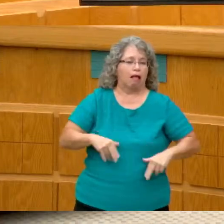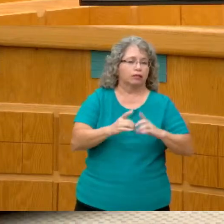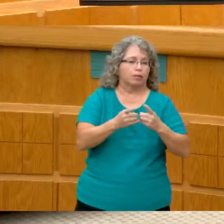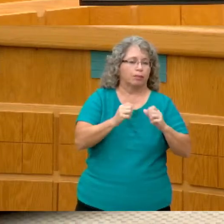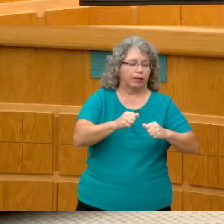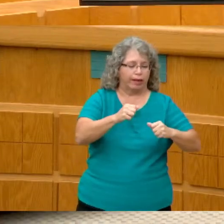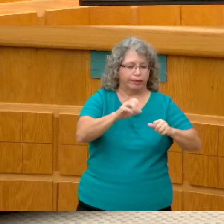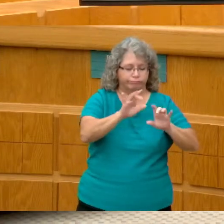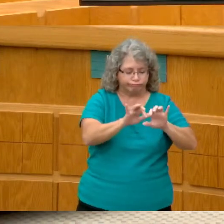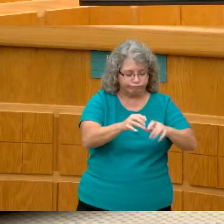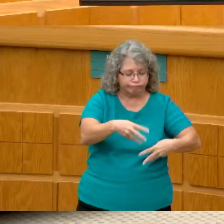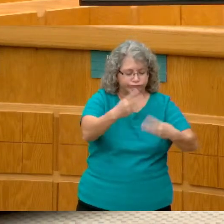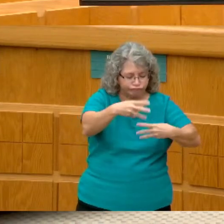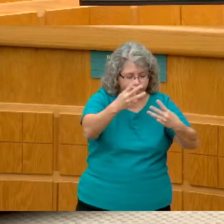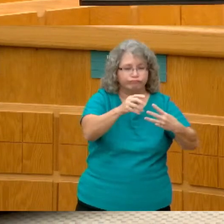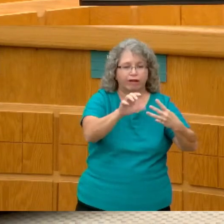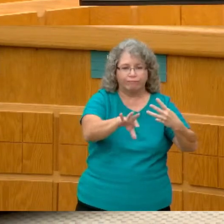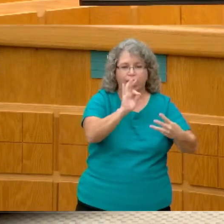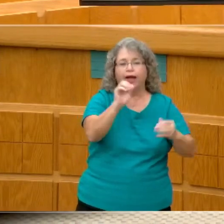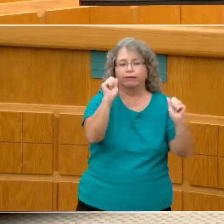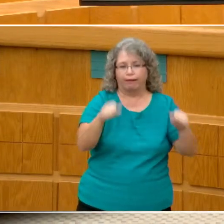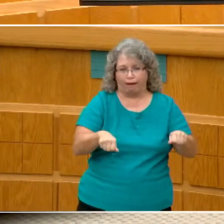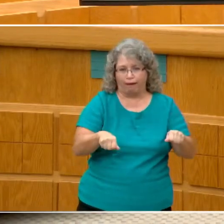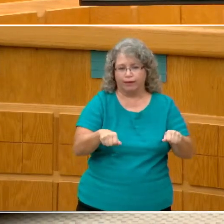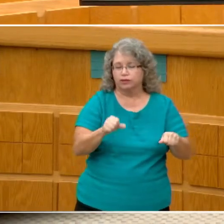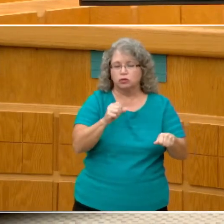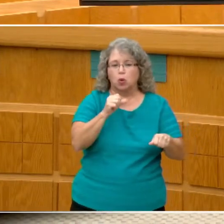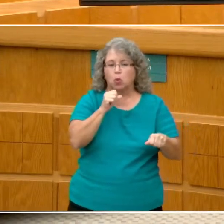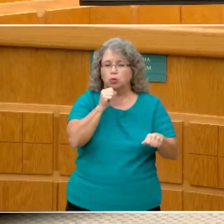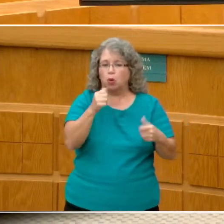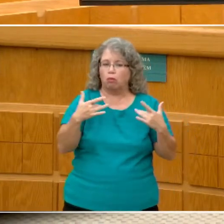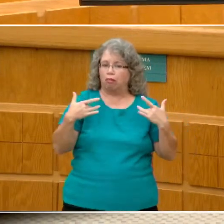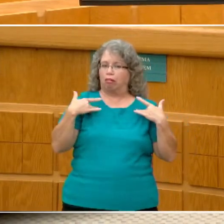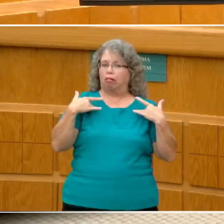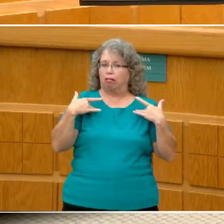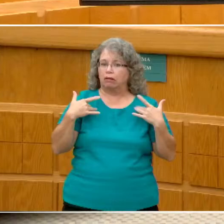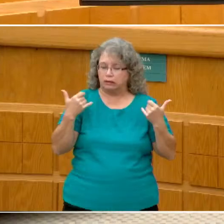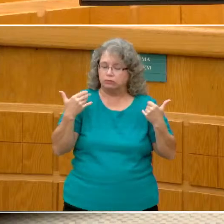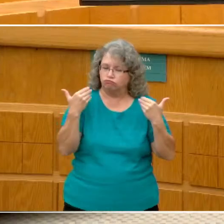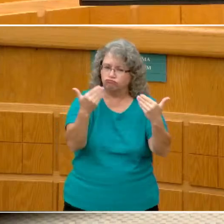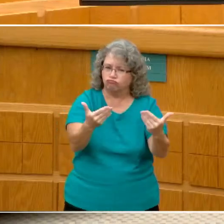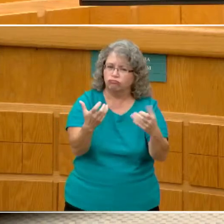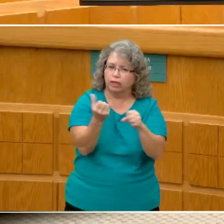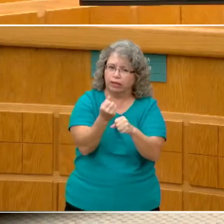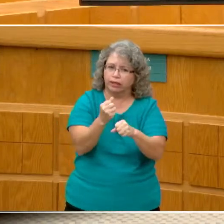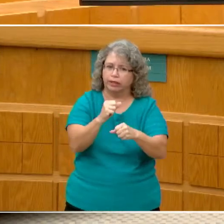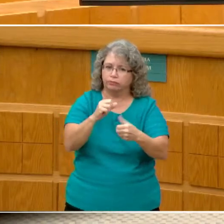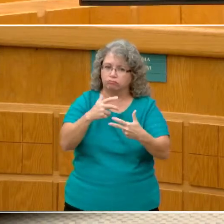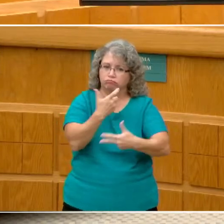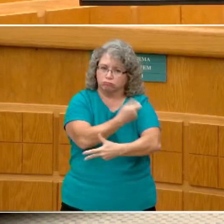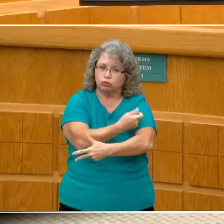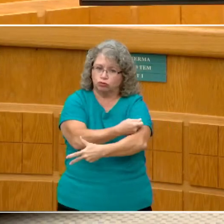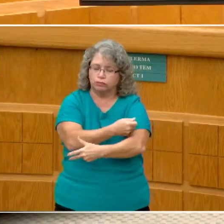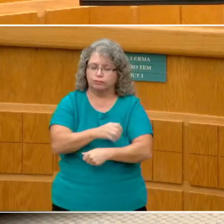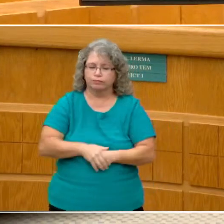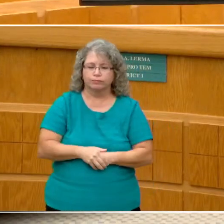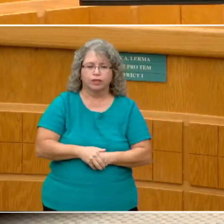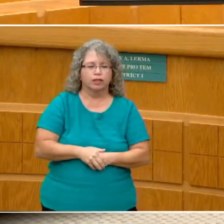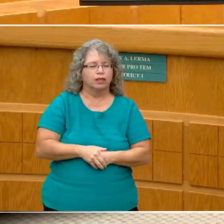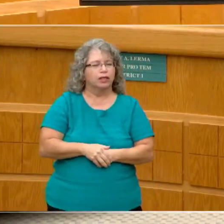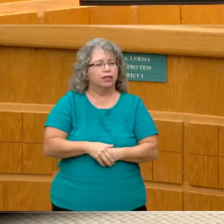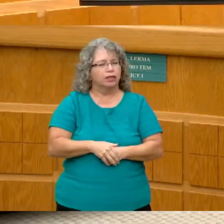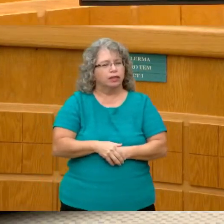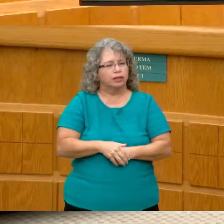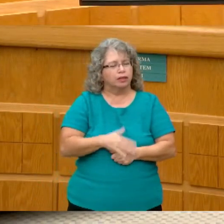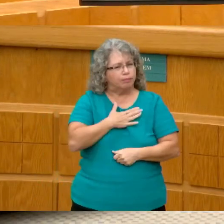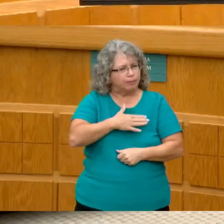remind ourselves we are still in a pandemic and people are still affected by the COVID-19 virus every single day. Lastly, this will